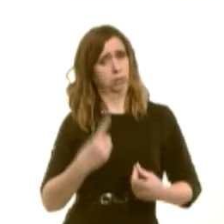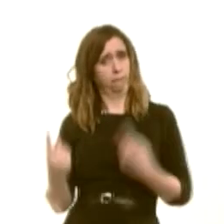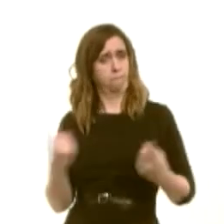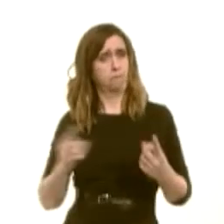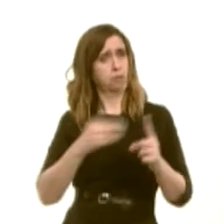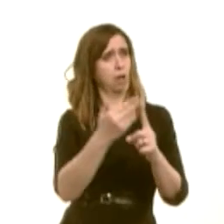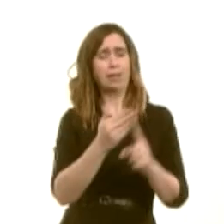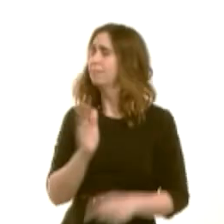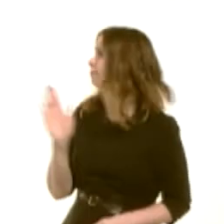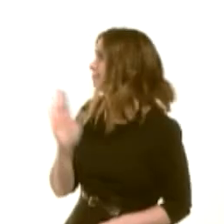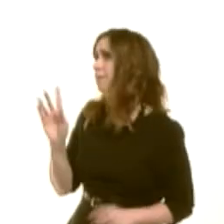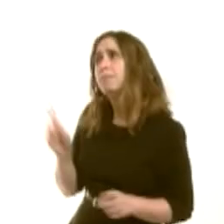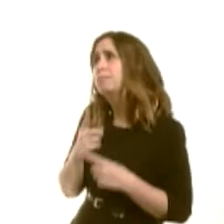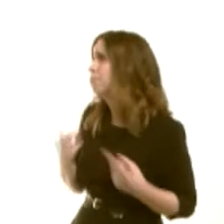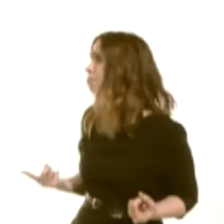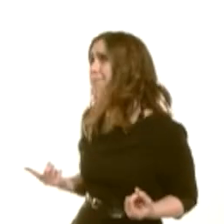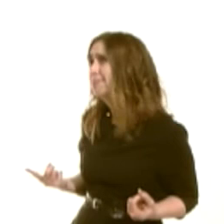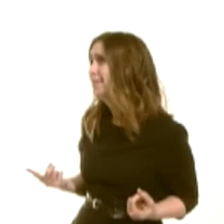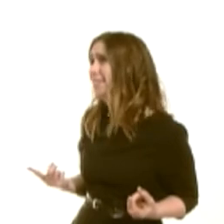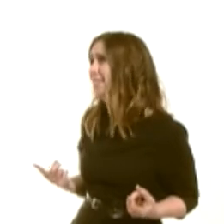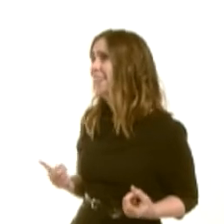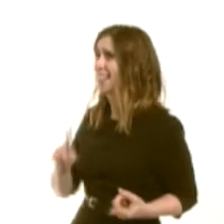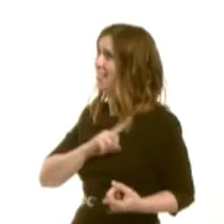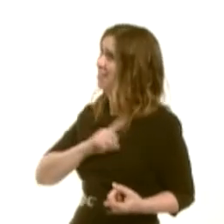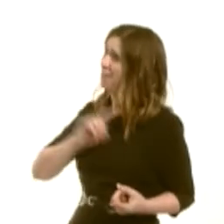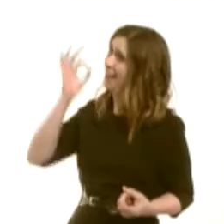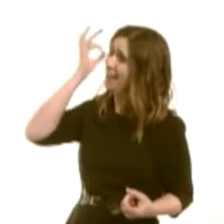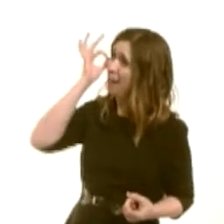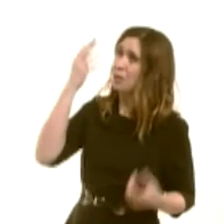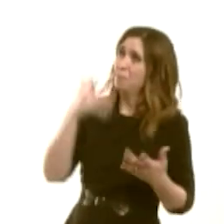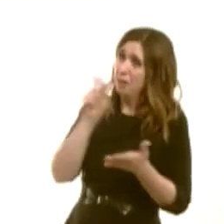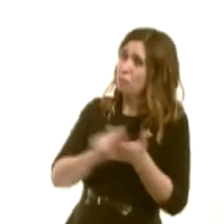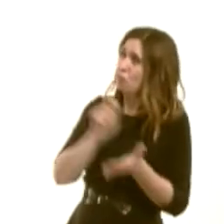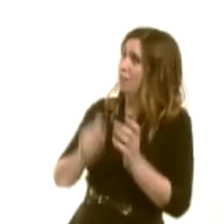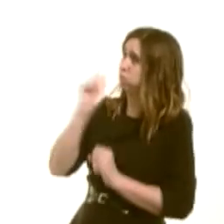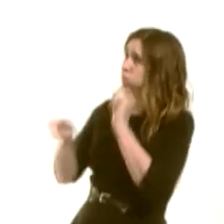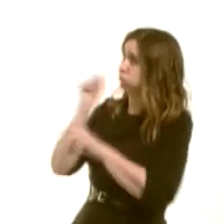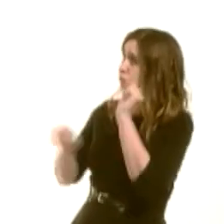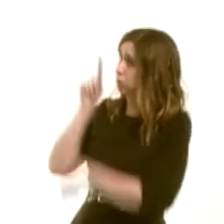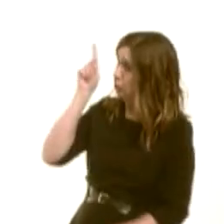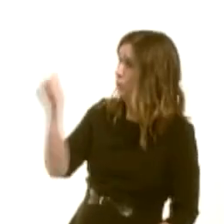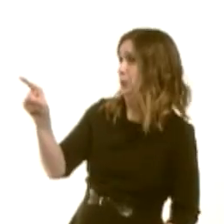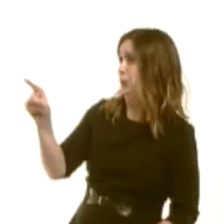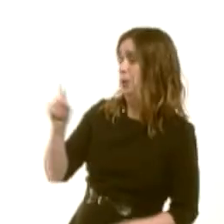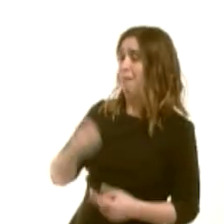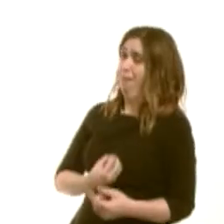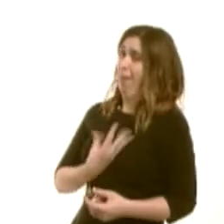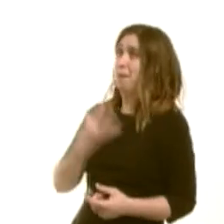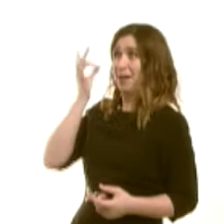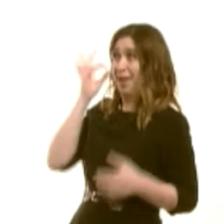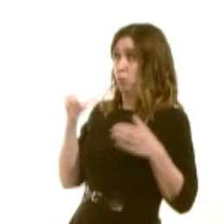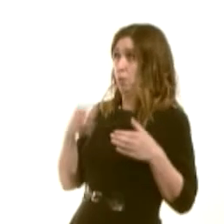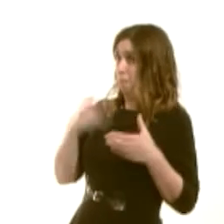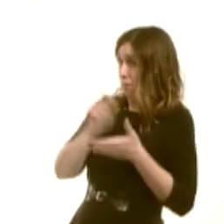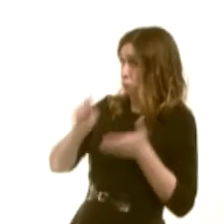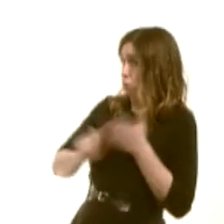No, they can't do that, and that's why the county councils, of course, have written to you. Many of them, including some Labour councils, have written to